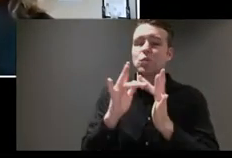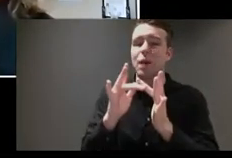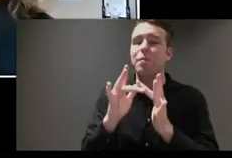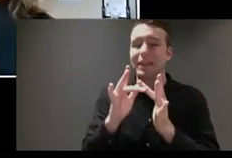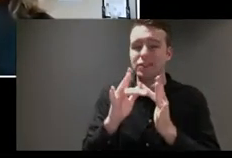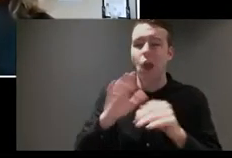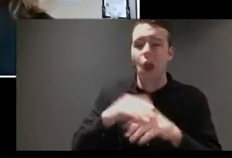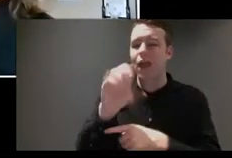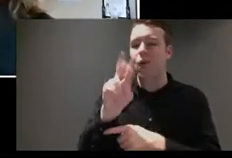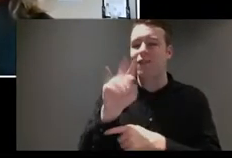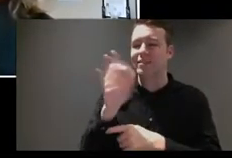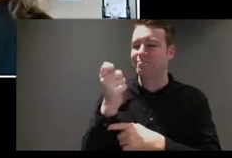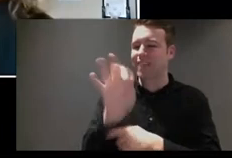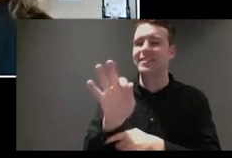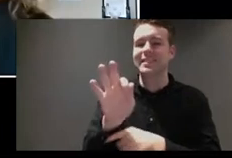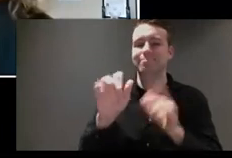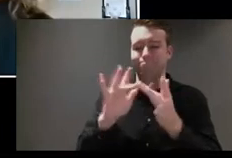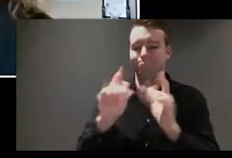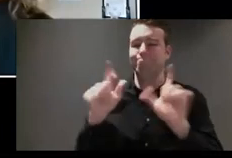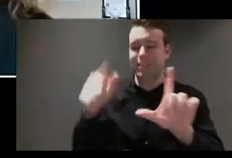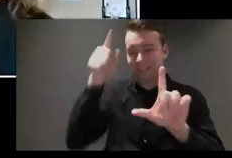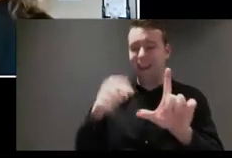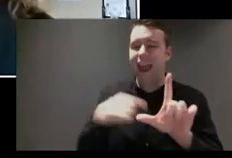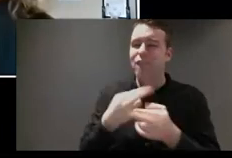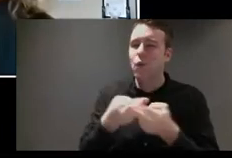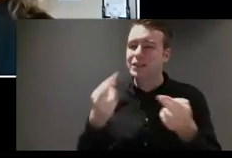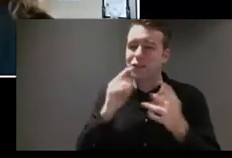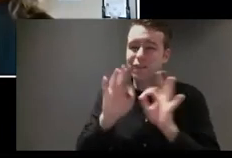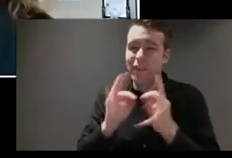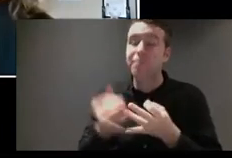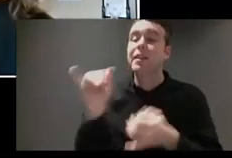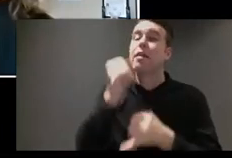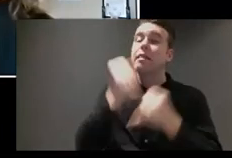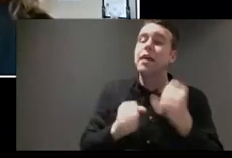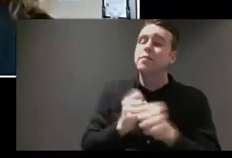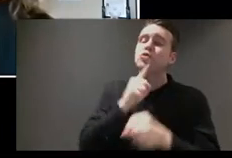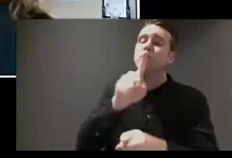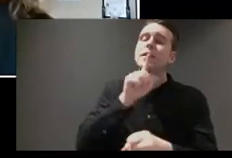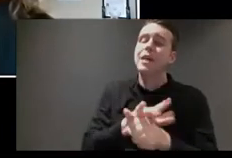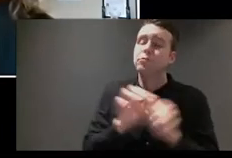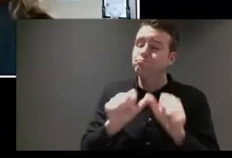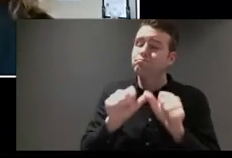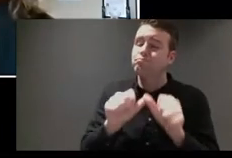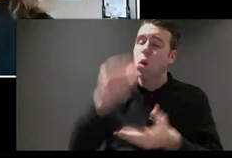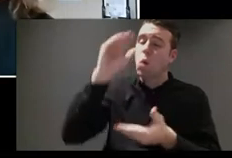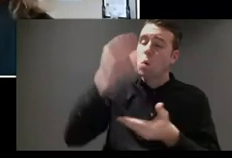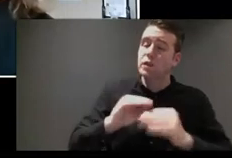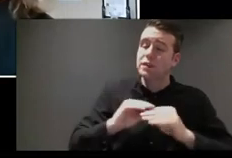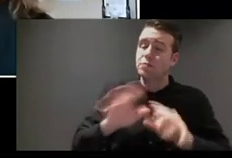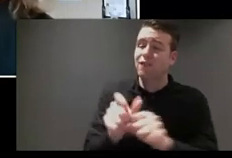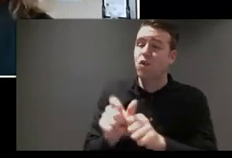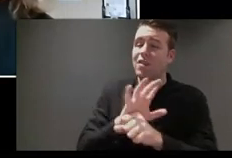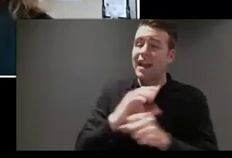that's on our COVID-19 page. So lastly, stay committed to reducing the spread of COVID-19 in our